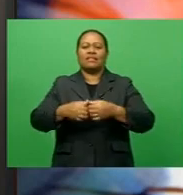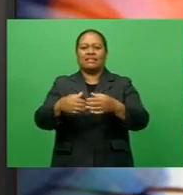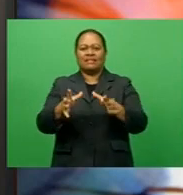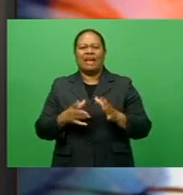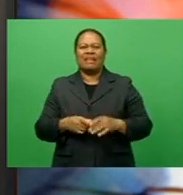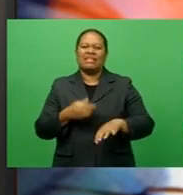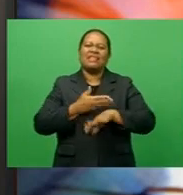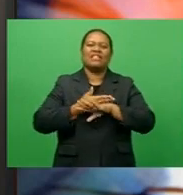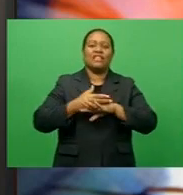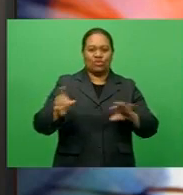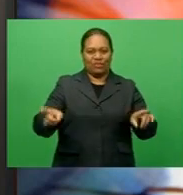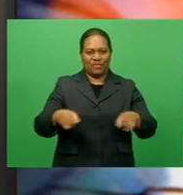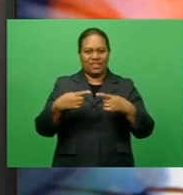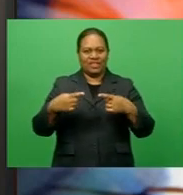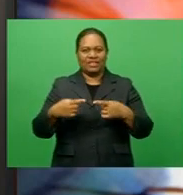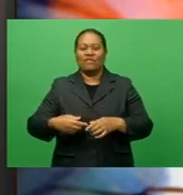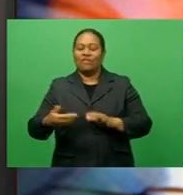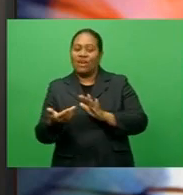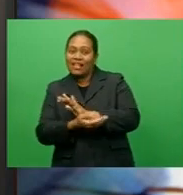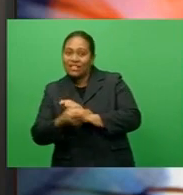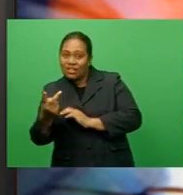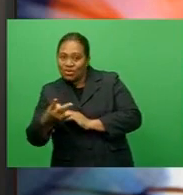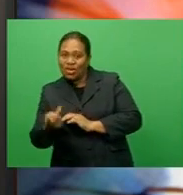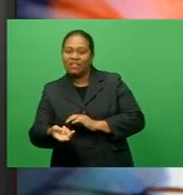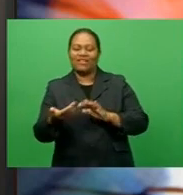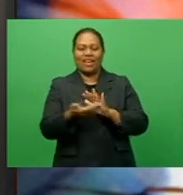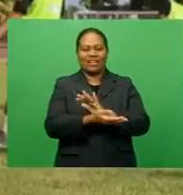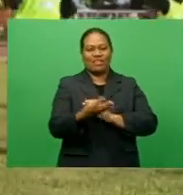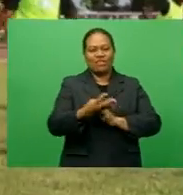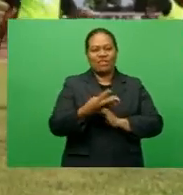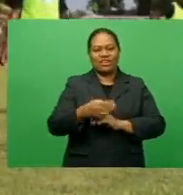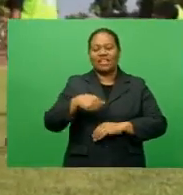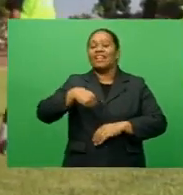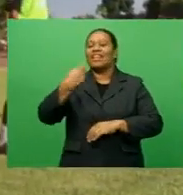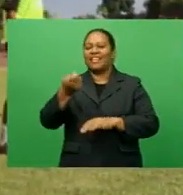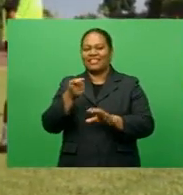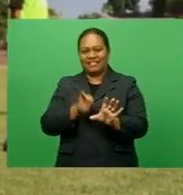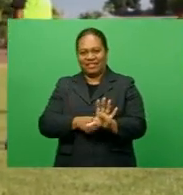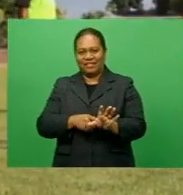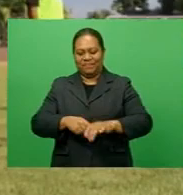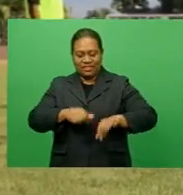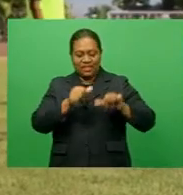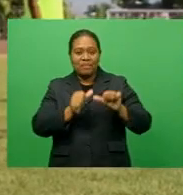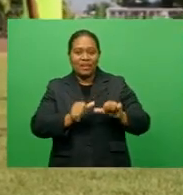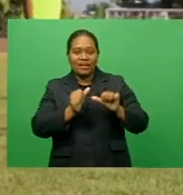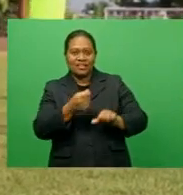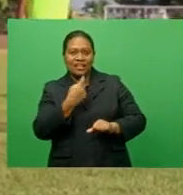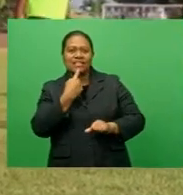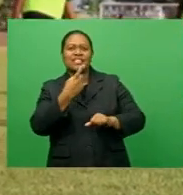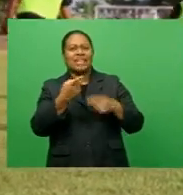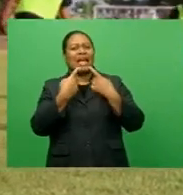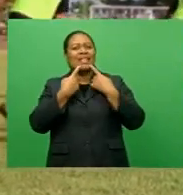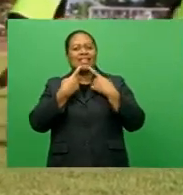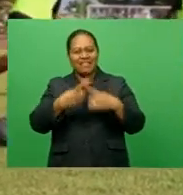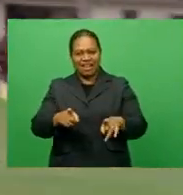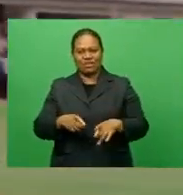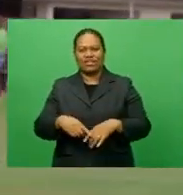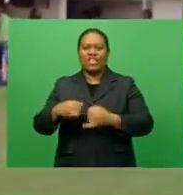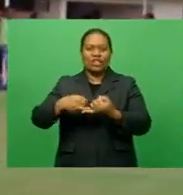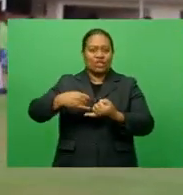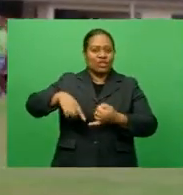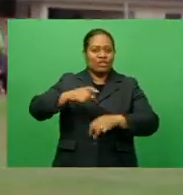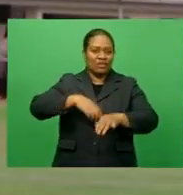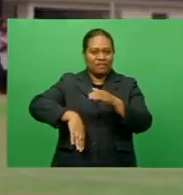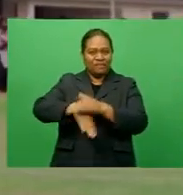league competition for the under 12 and 14 grades from 2021. President Rajesh Patel made this announcement during the Suva